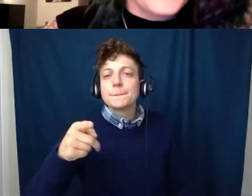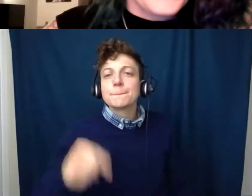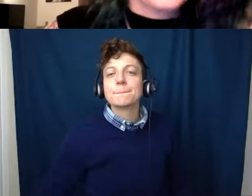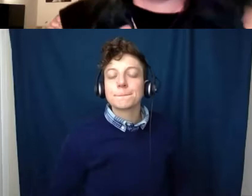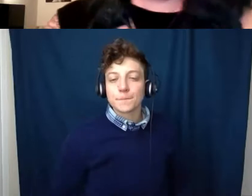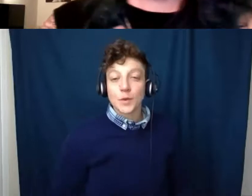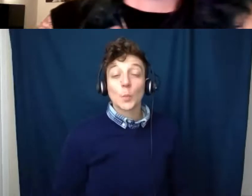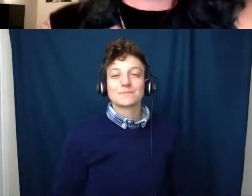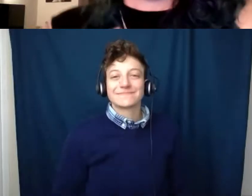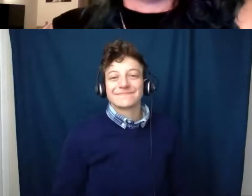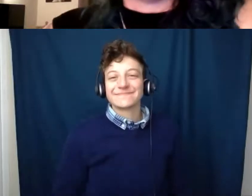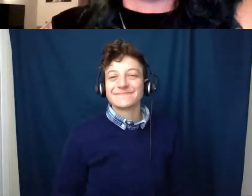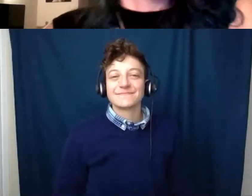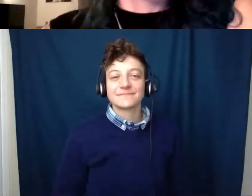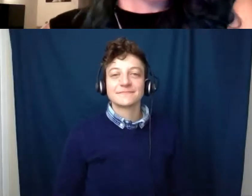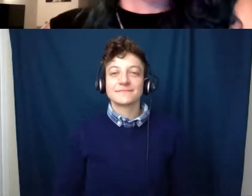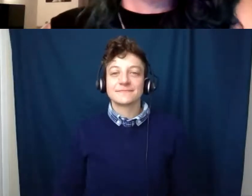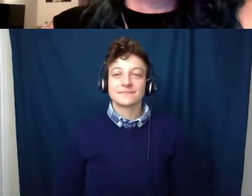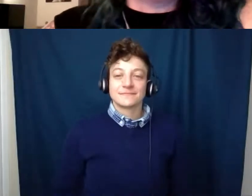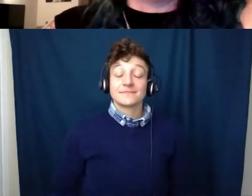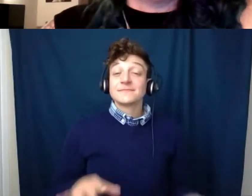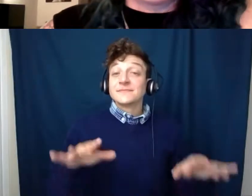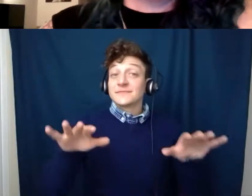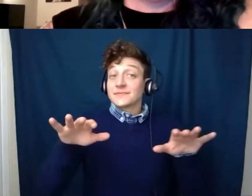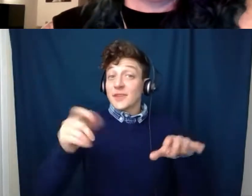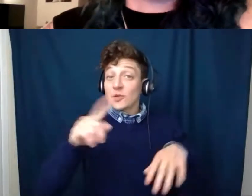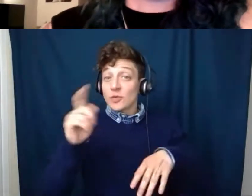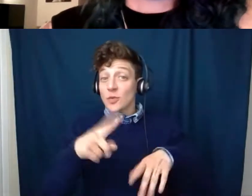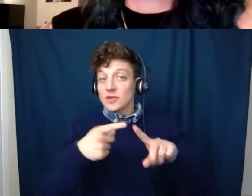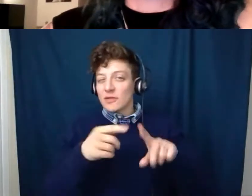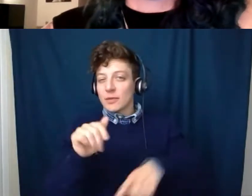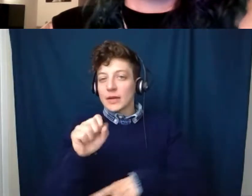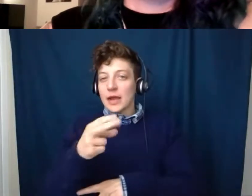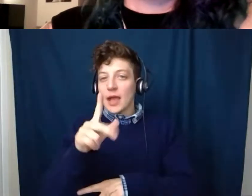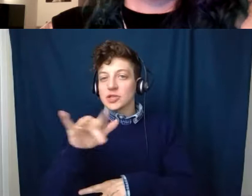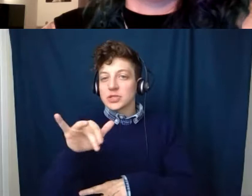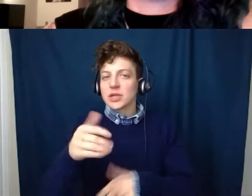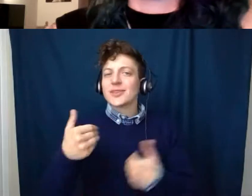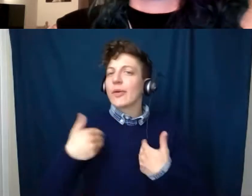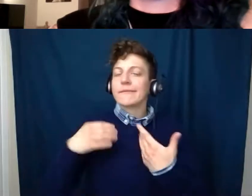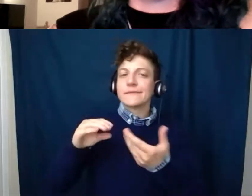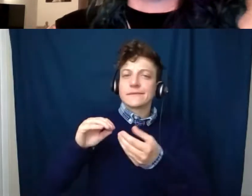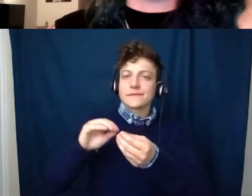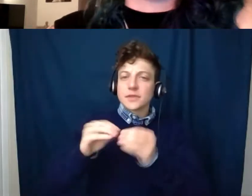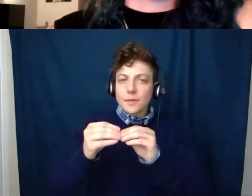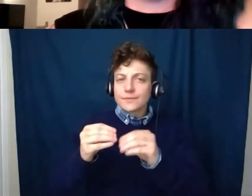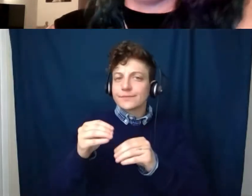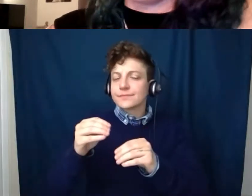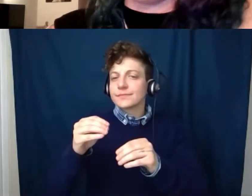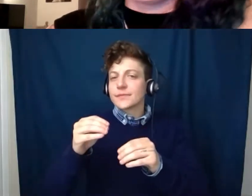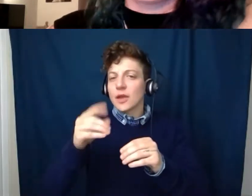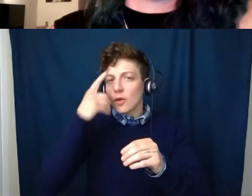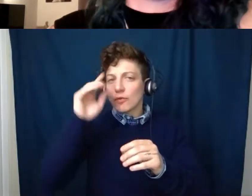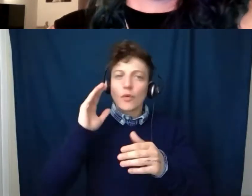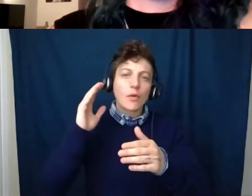All right. Another question from Ashley. Are there any statistics to combat the stigma, such as